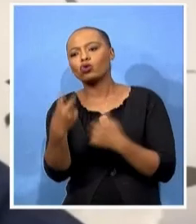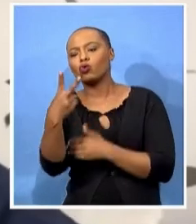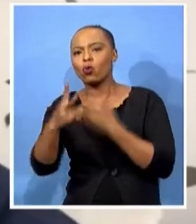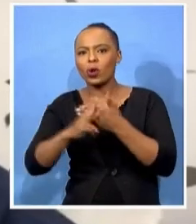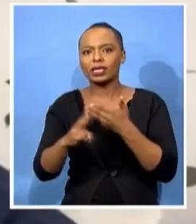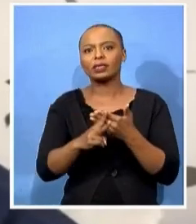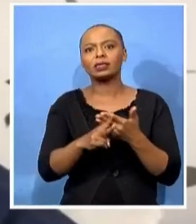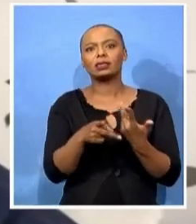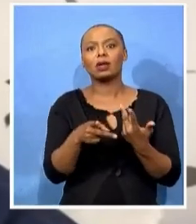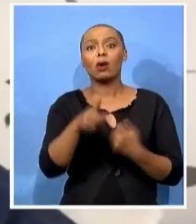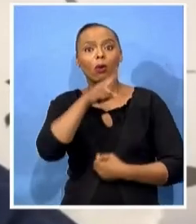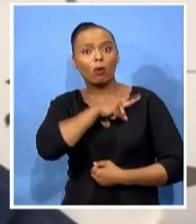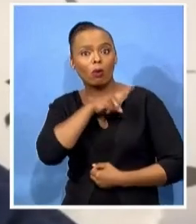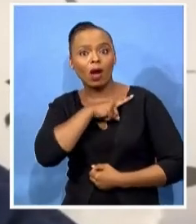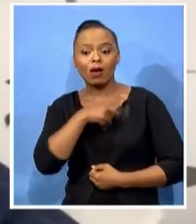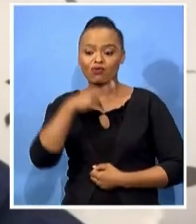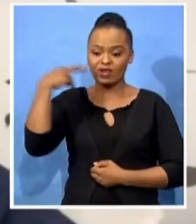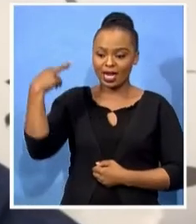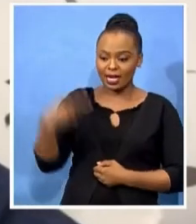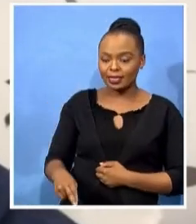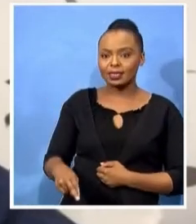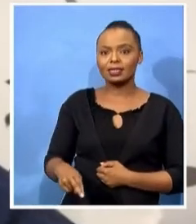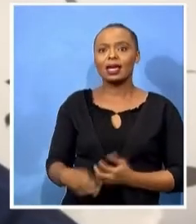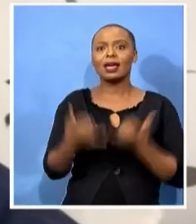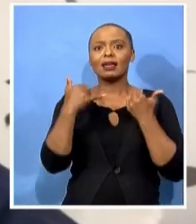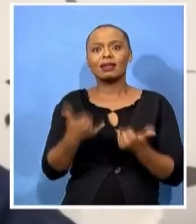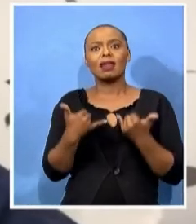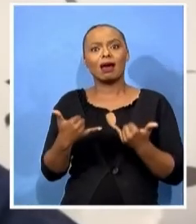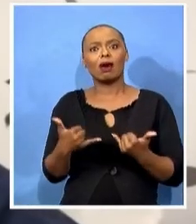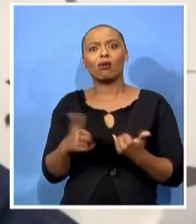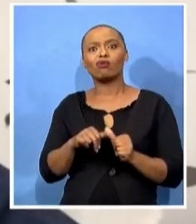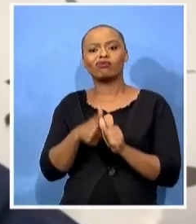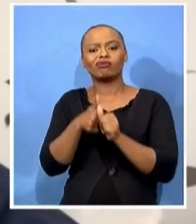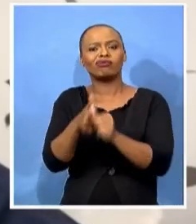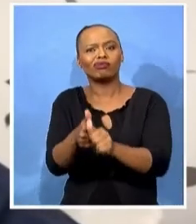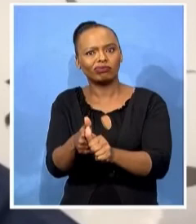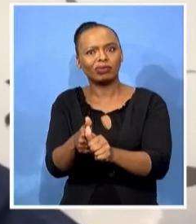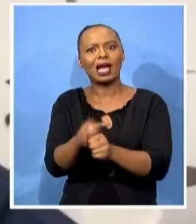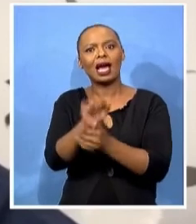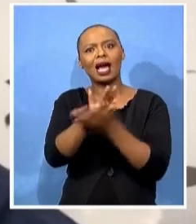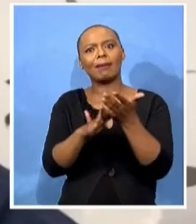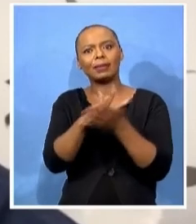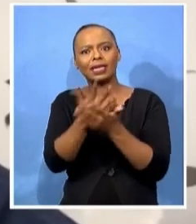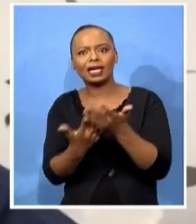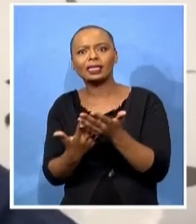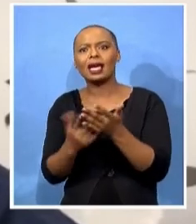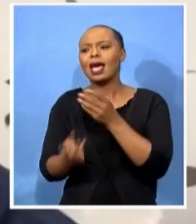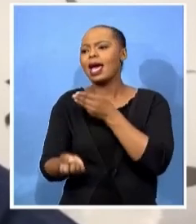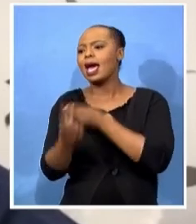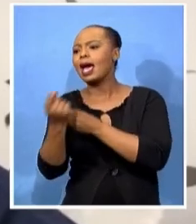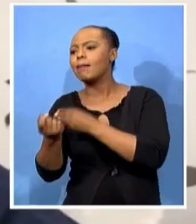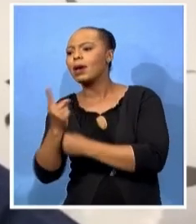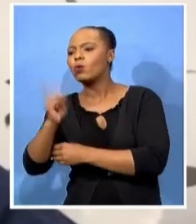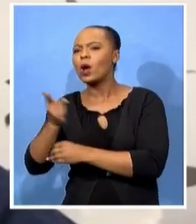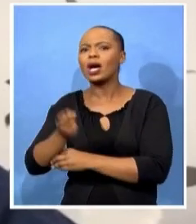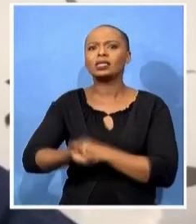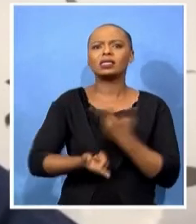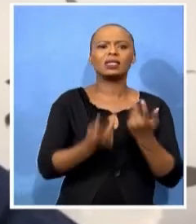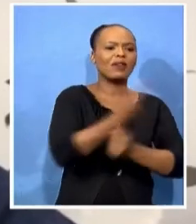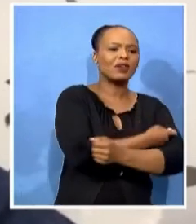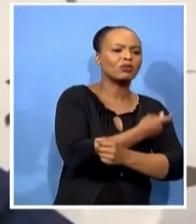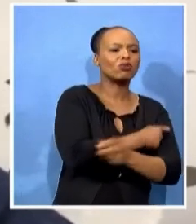be following the updates of what is going on, whether it's about vaccines or about infections